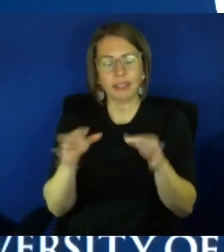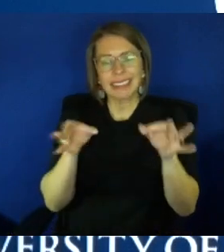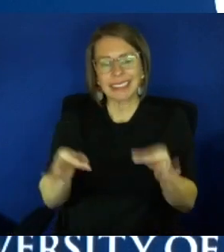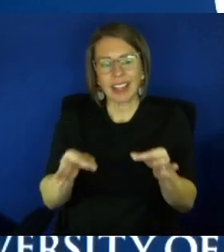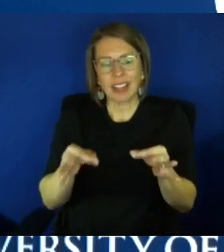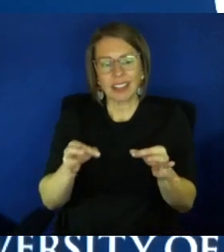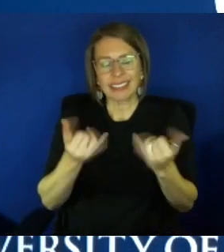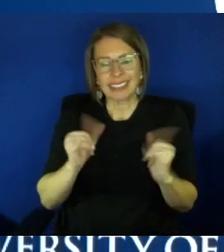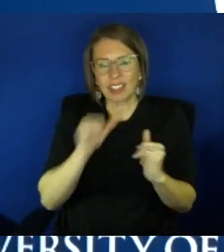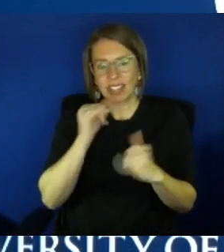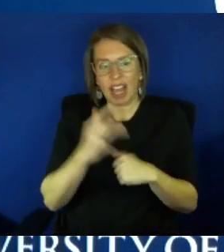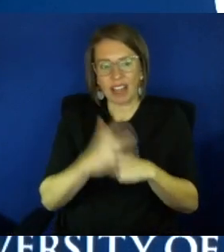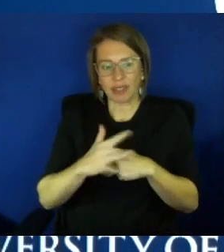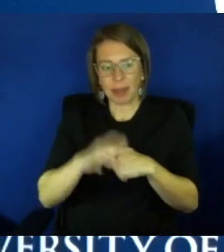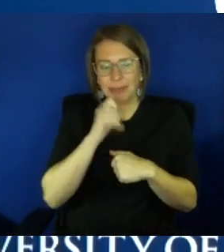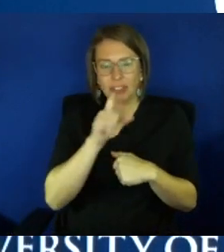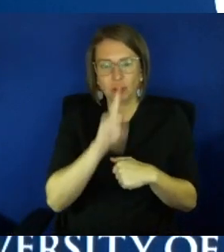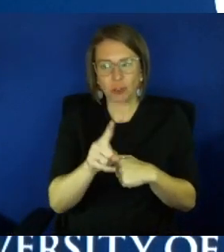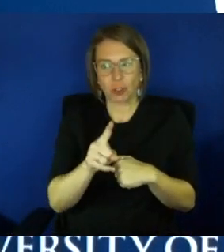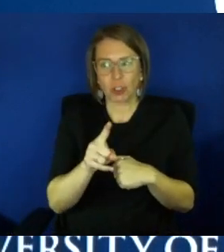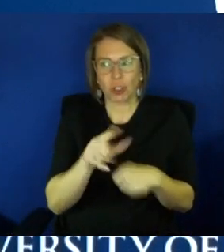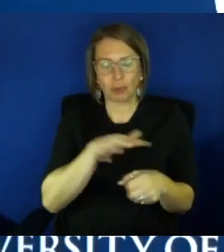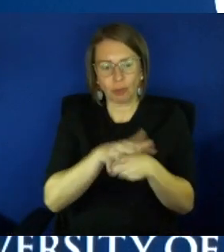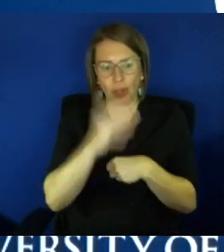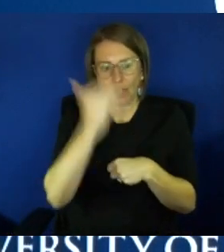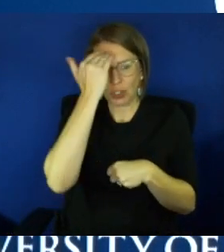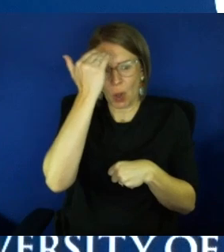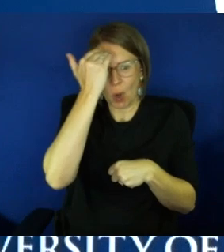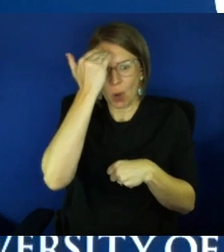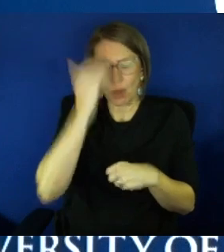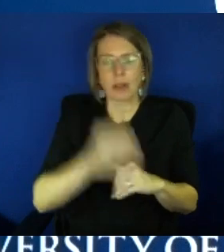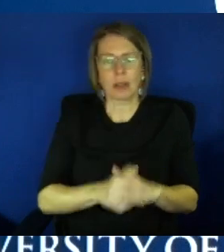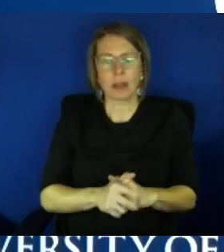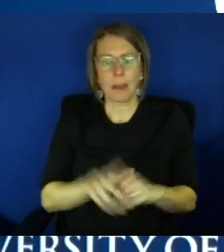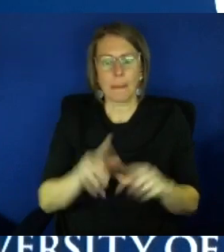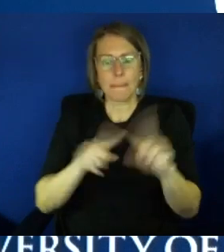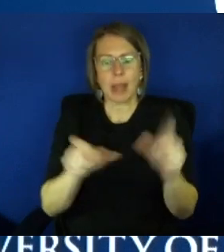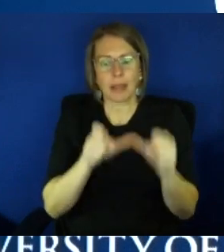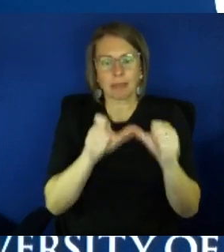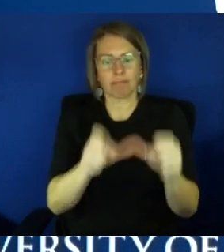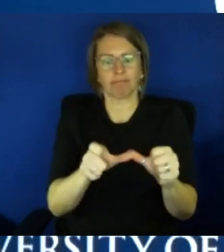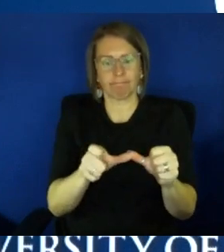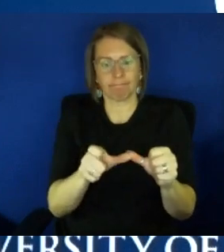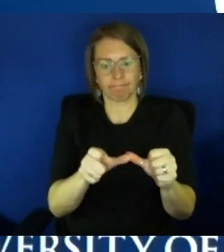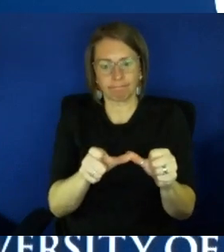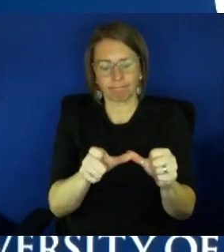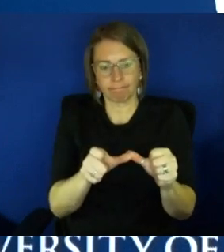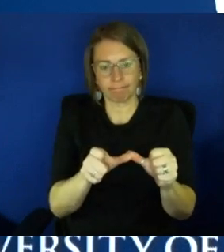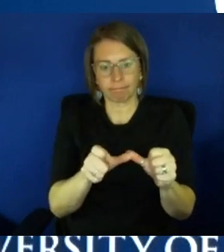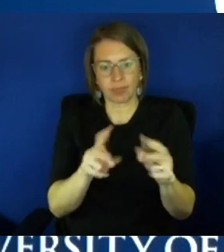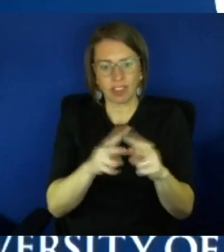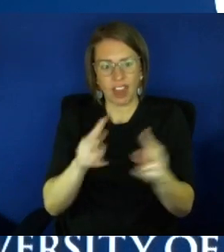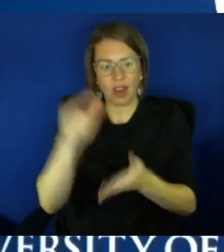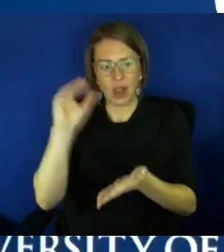available, and I'm not sure they are fully known. But it continues to be very, very low risk for infection with